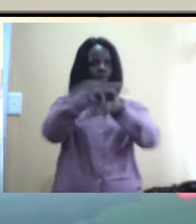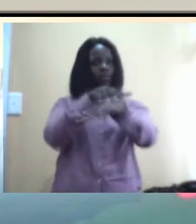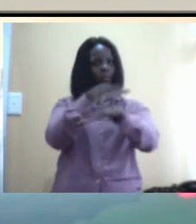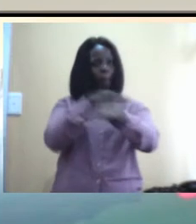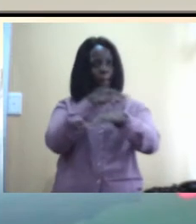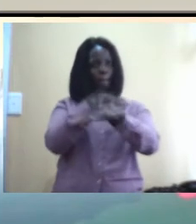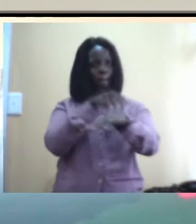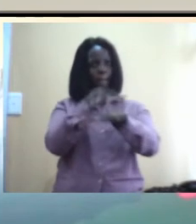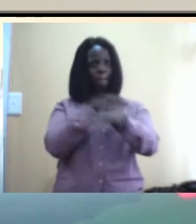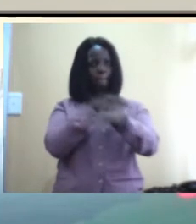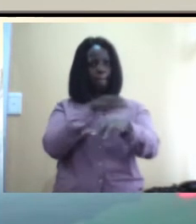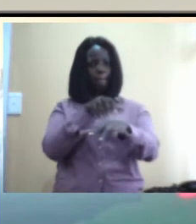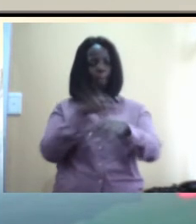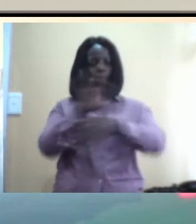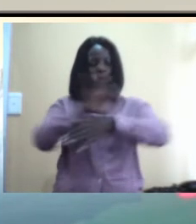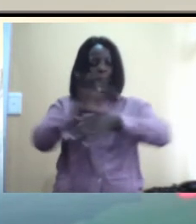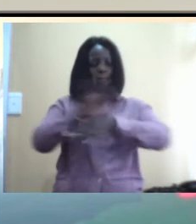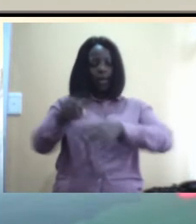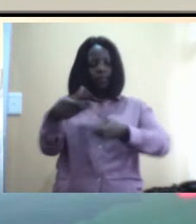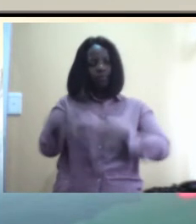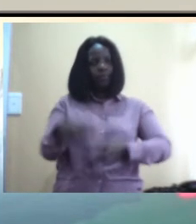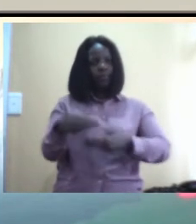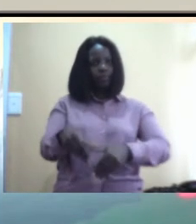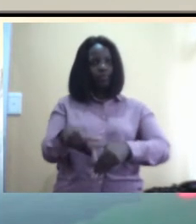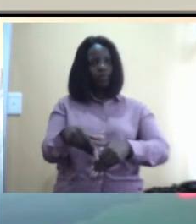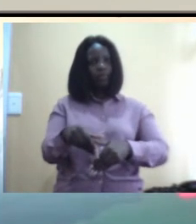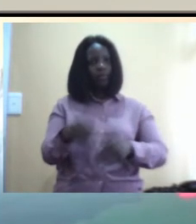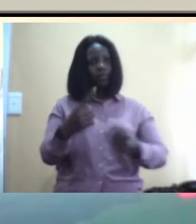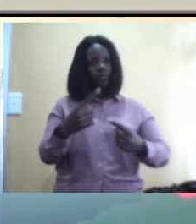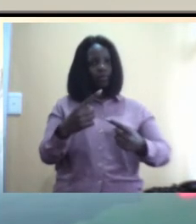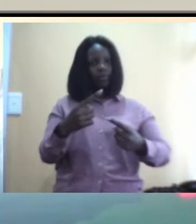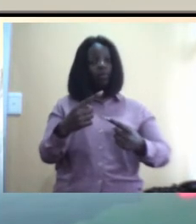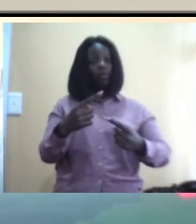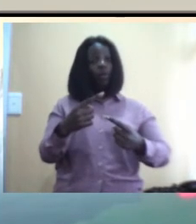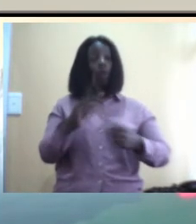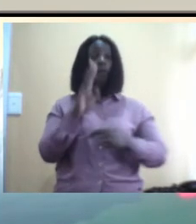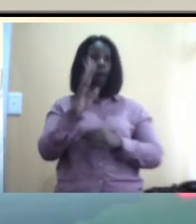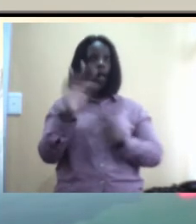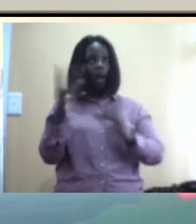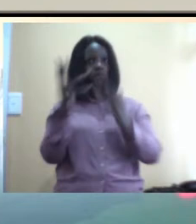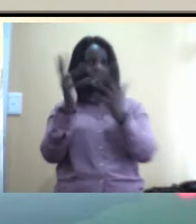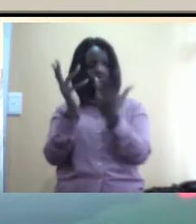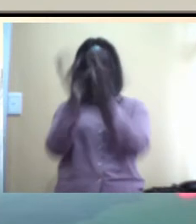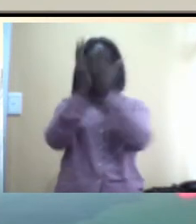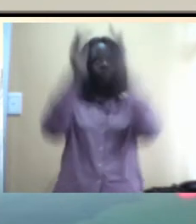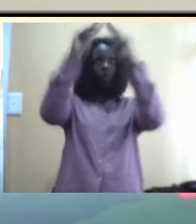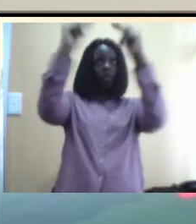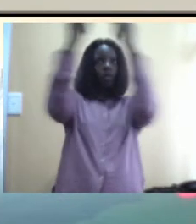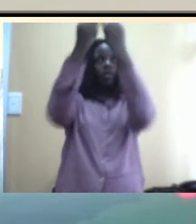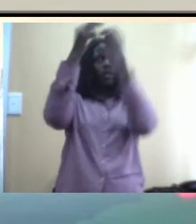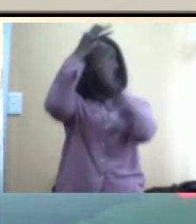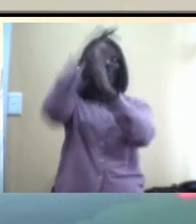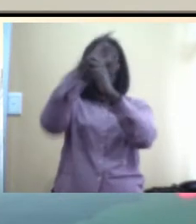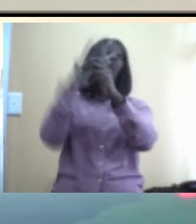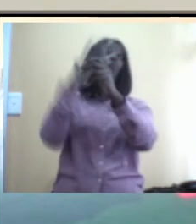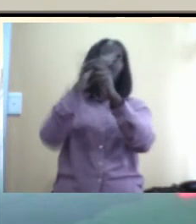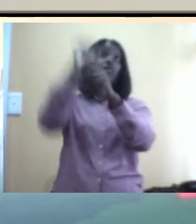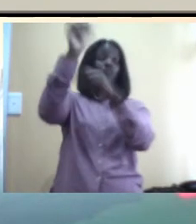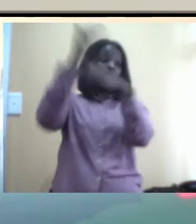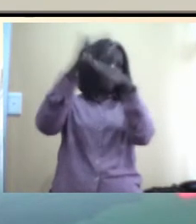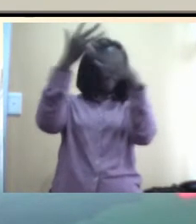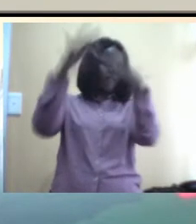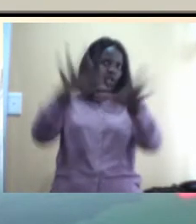agriculture master plan, which will align ourselves with the national government once their work has been done. We're